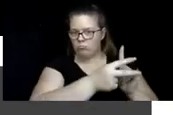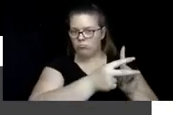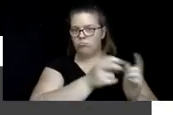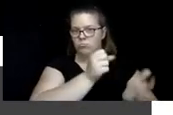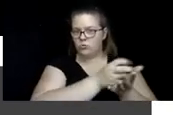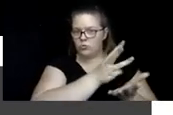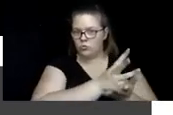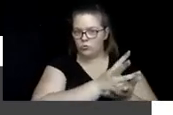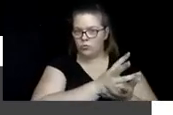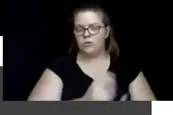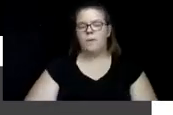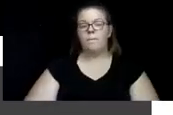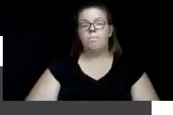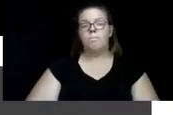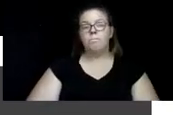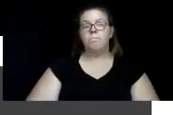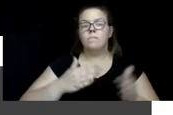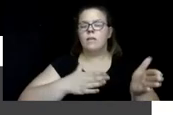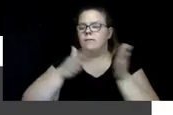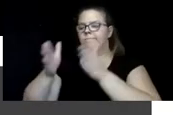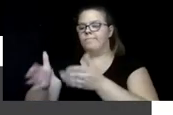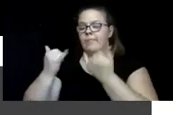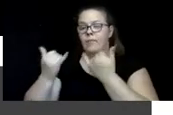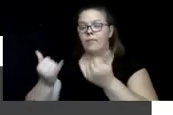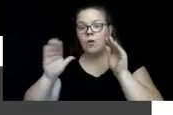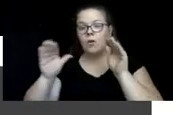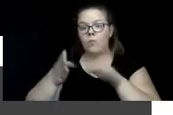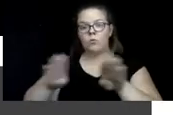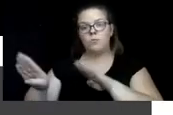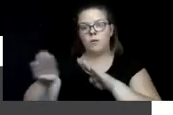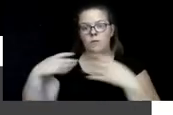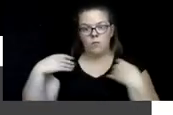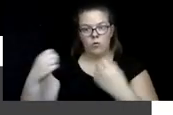work. The next group we're going to cover is the behavioral health side.